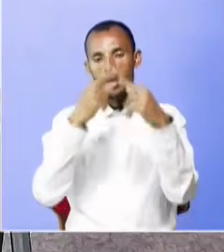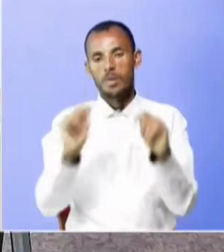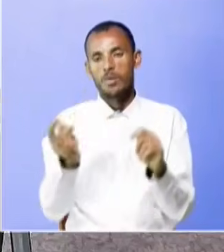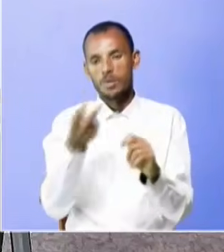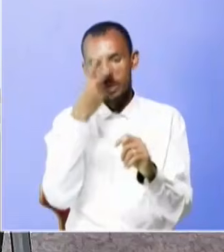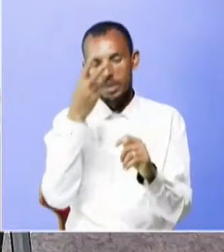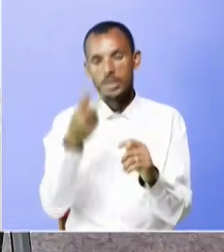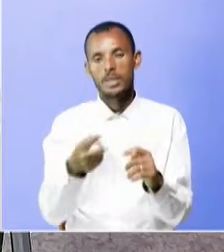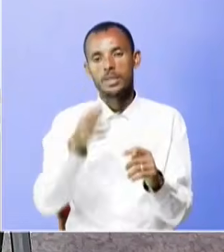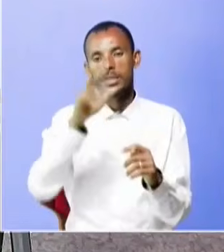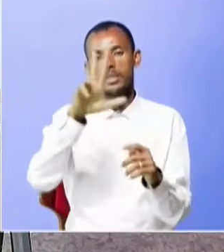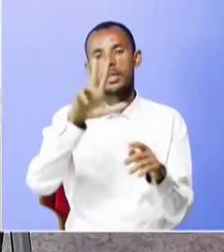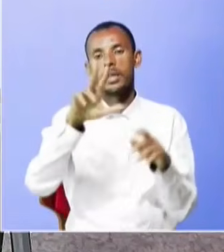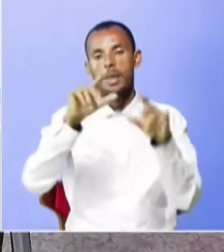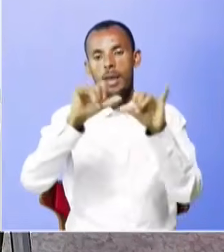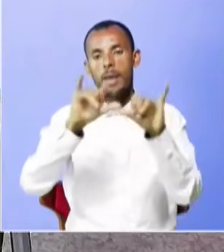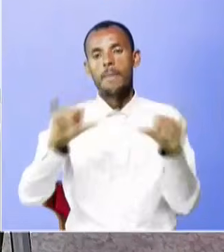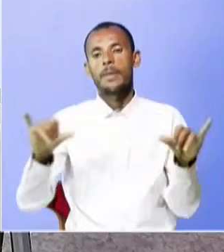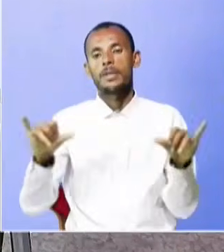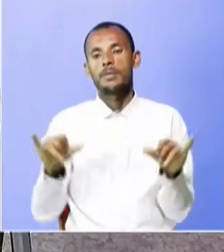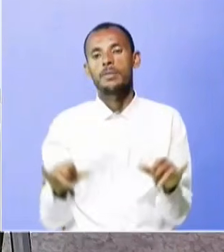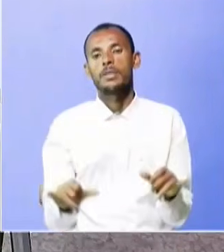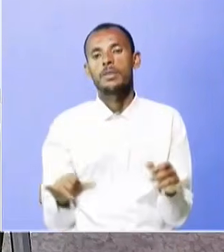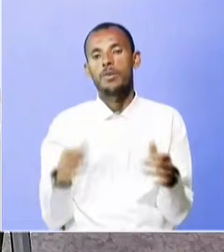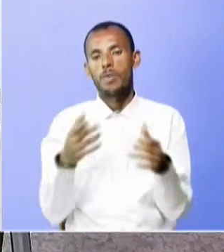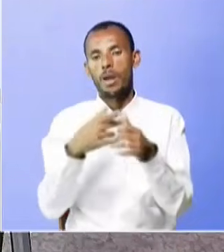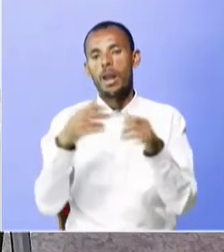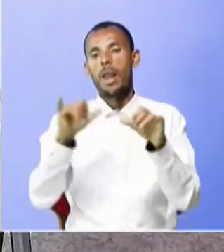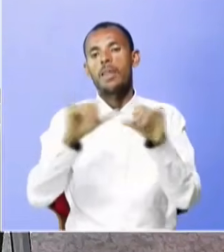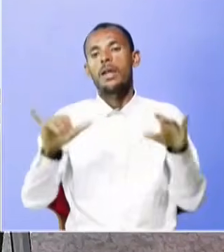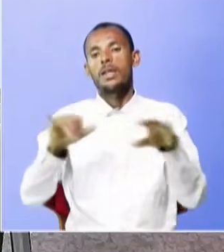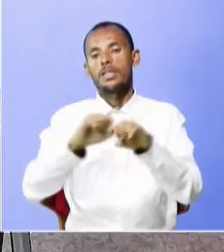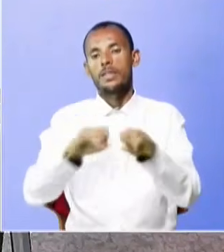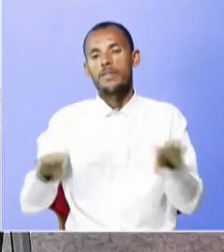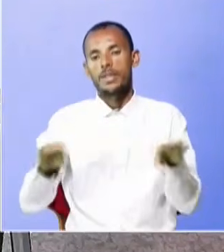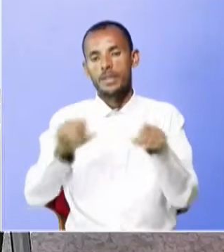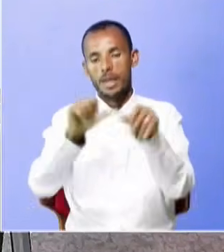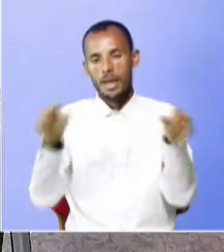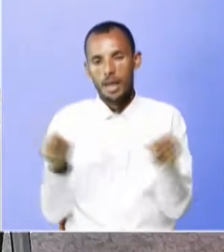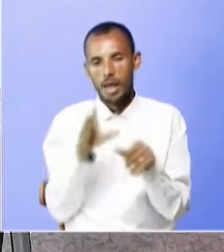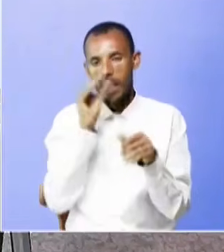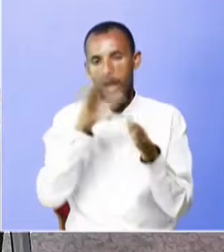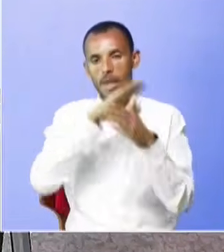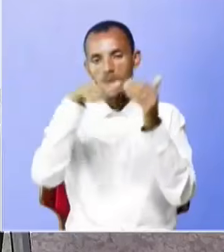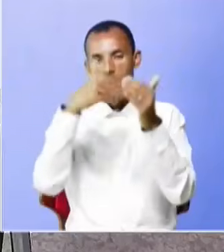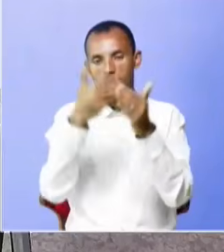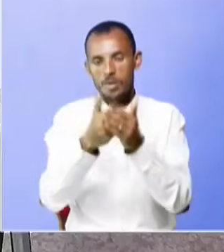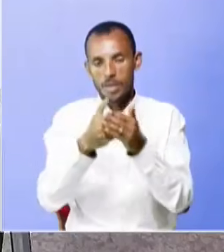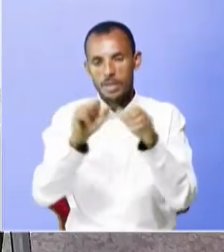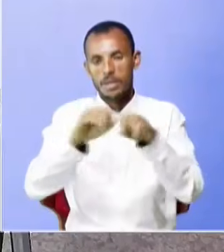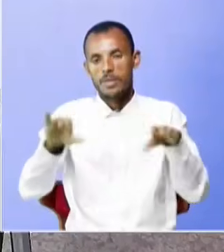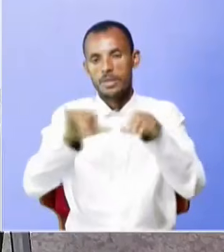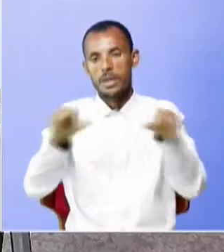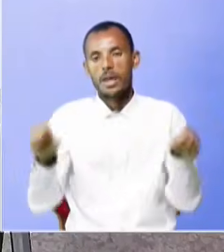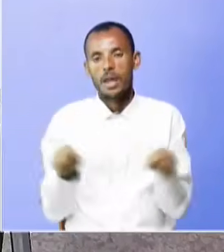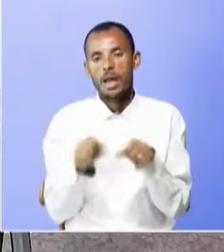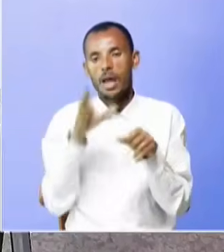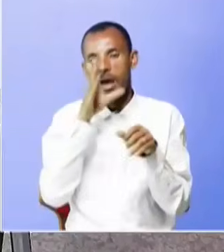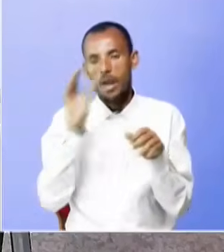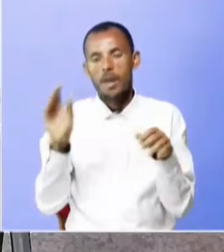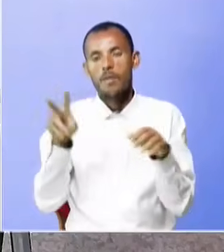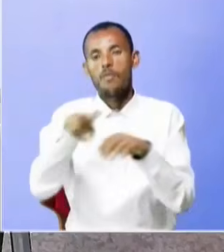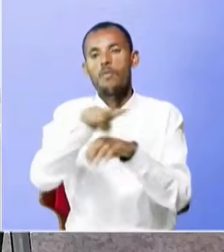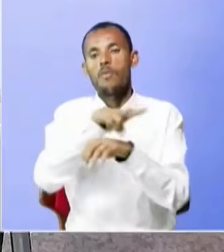the three measurements: the lateral surface area, the total surface area, and the volume